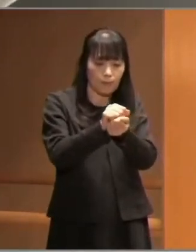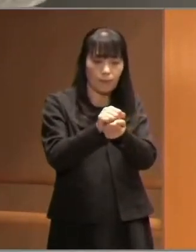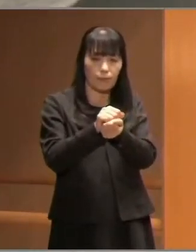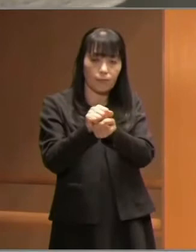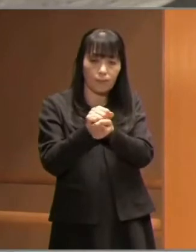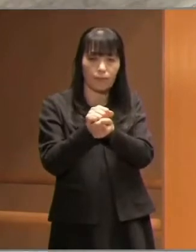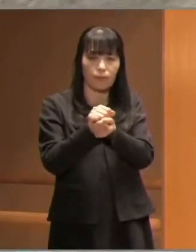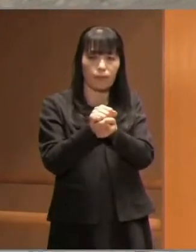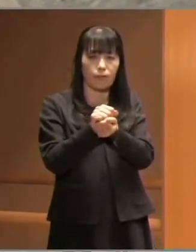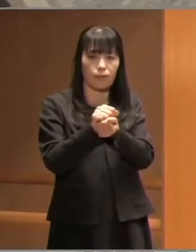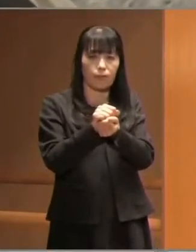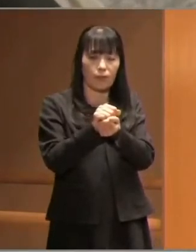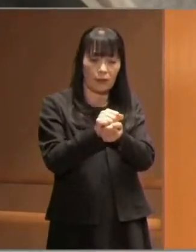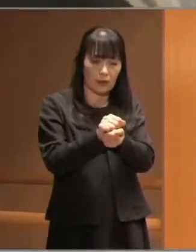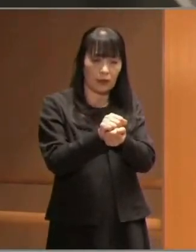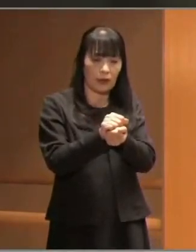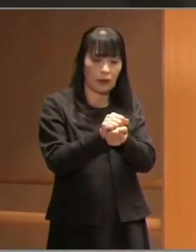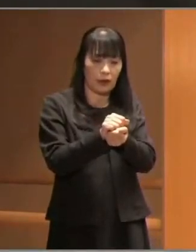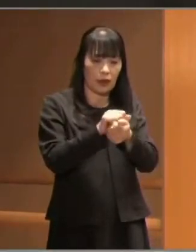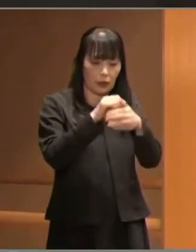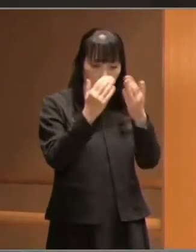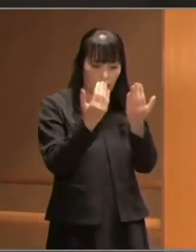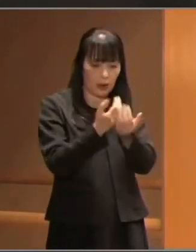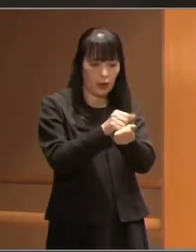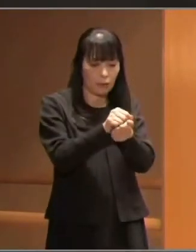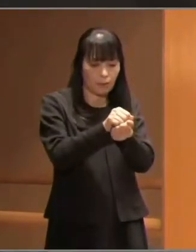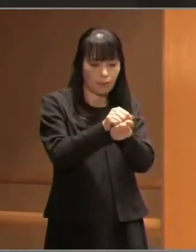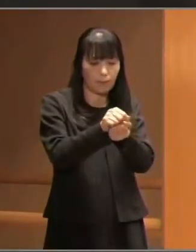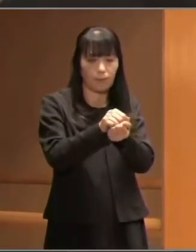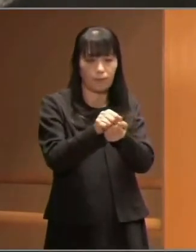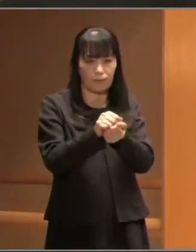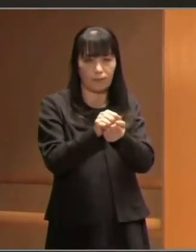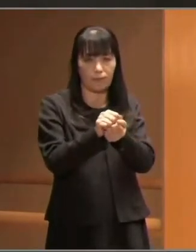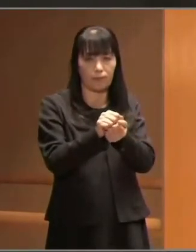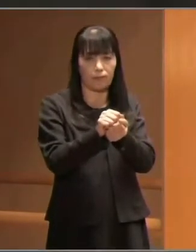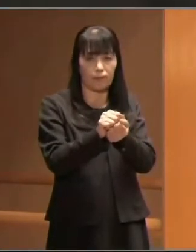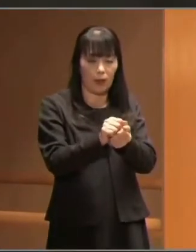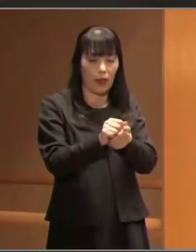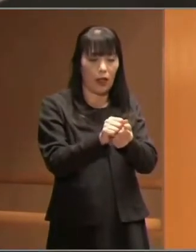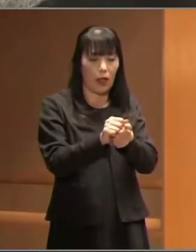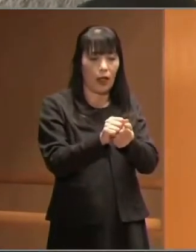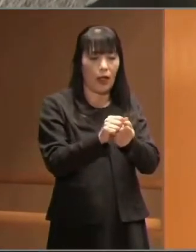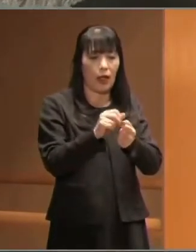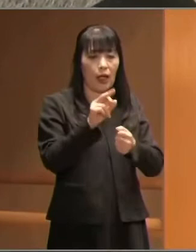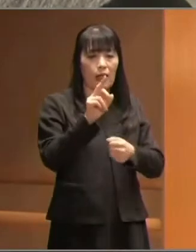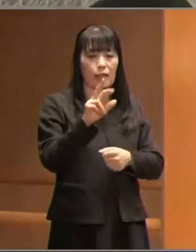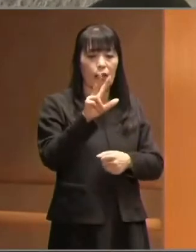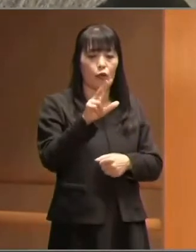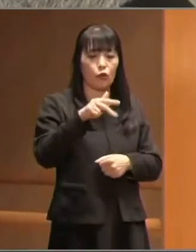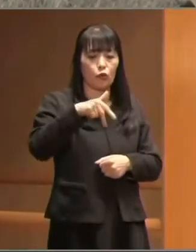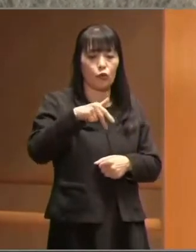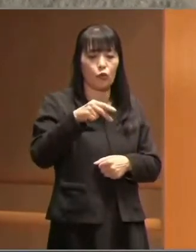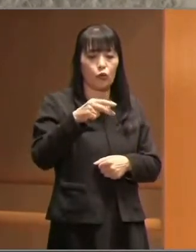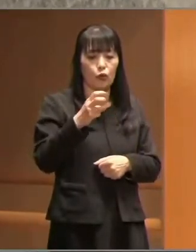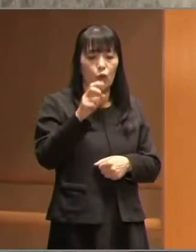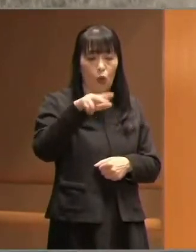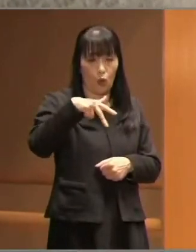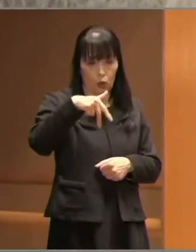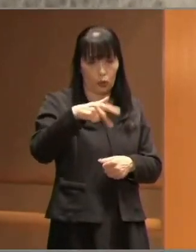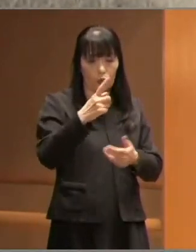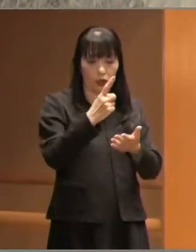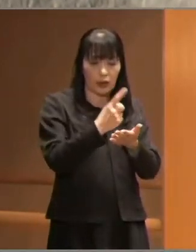washed repeatedly, and then only the cellulose